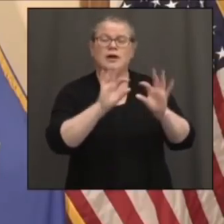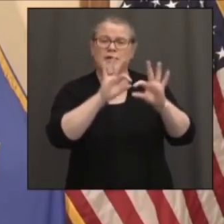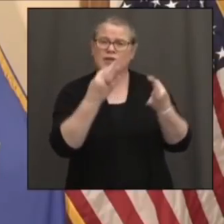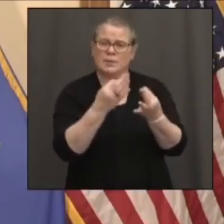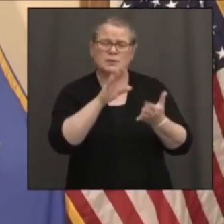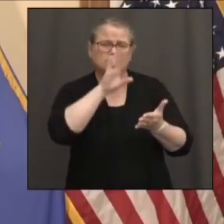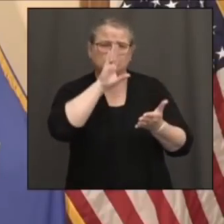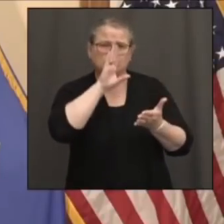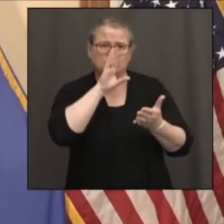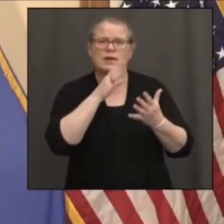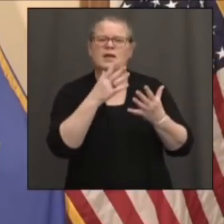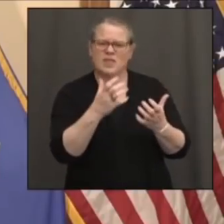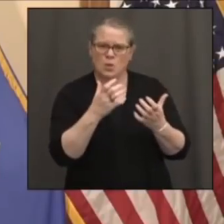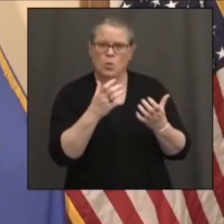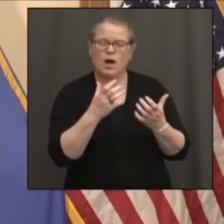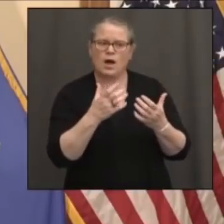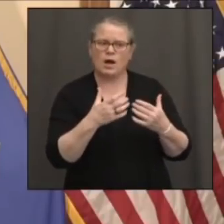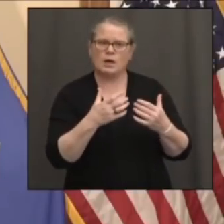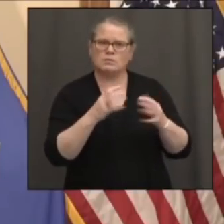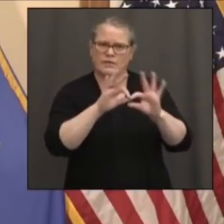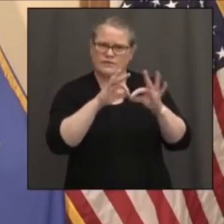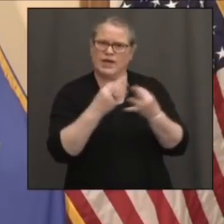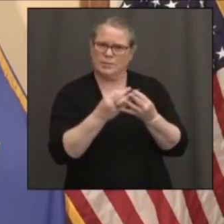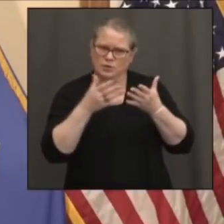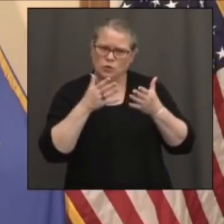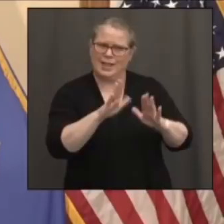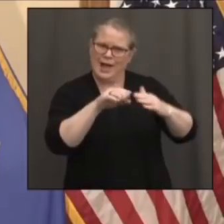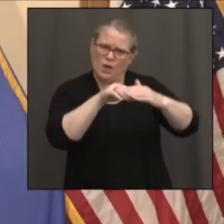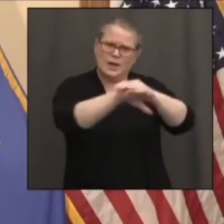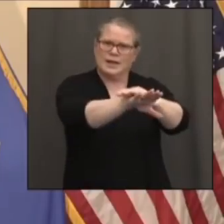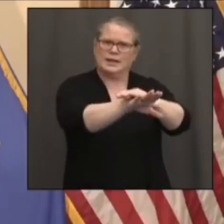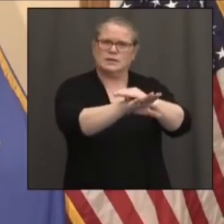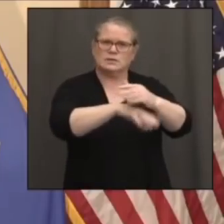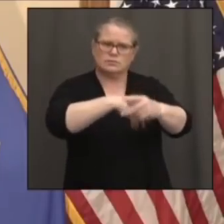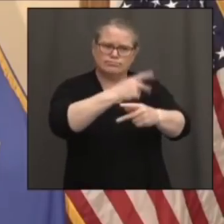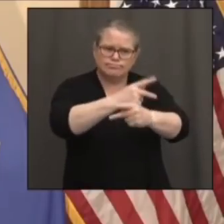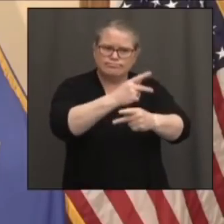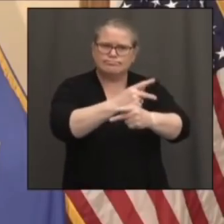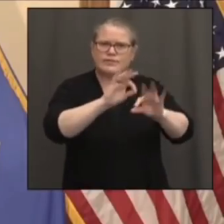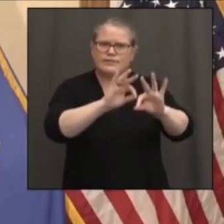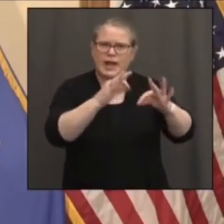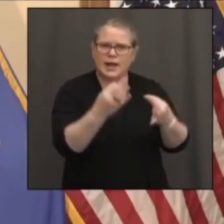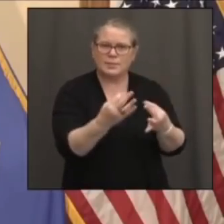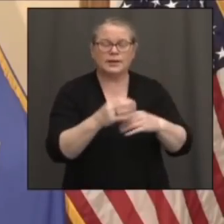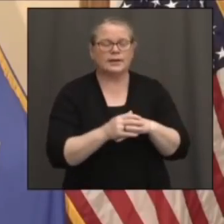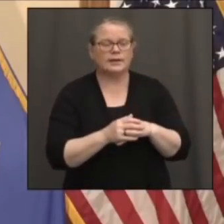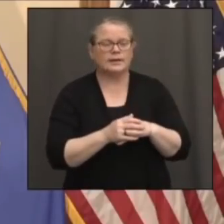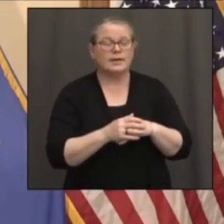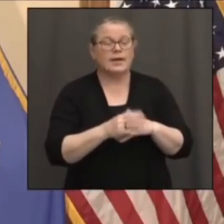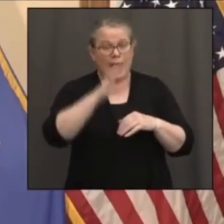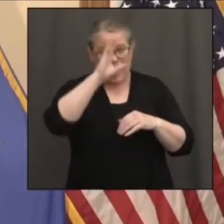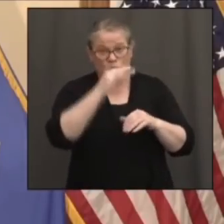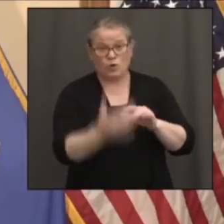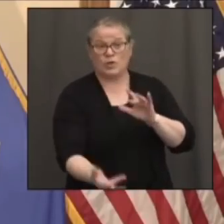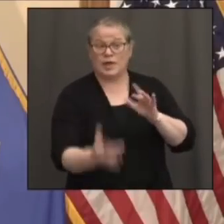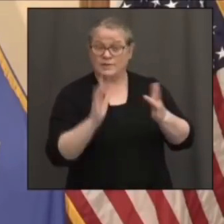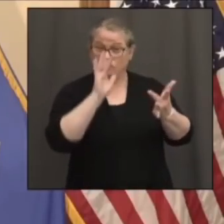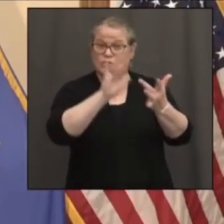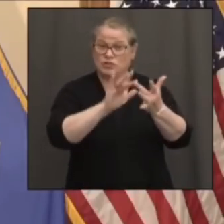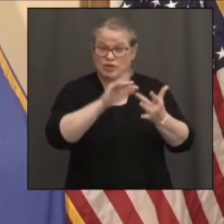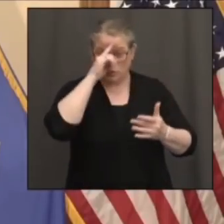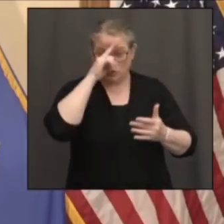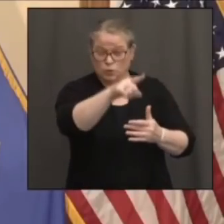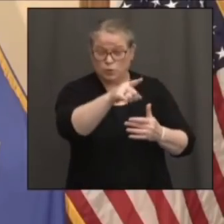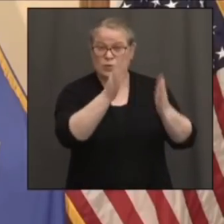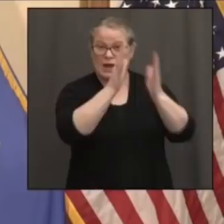you about, and they wanted you to sign an executive order concerning this, and there is legislation pending. Where do you stand on